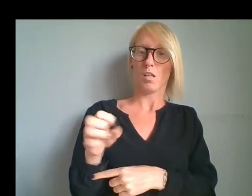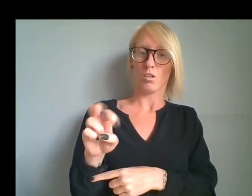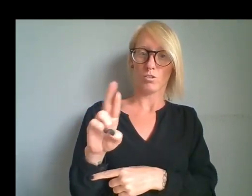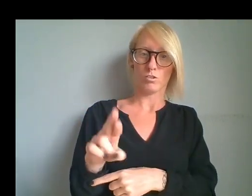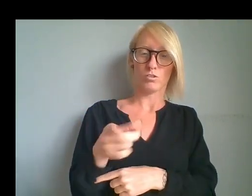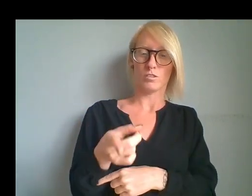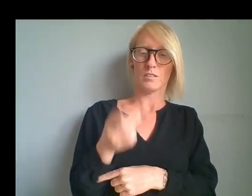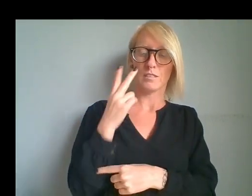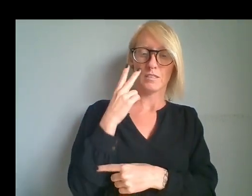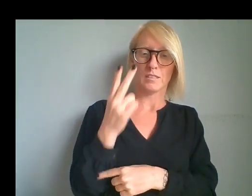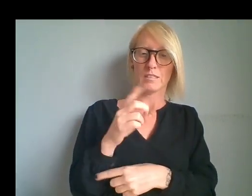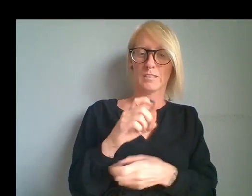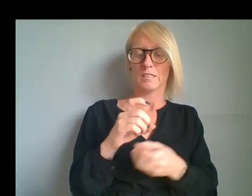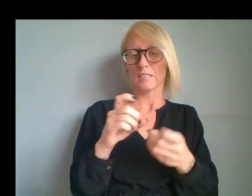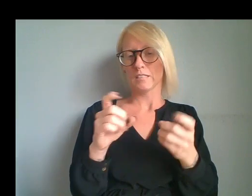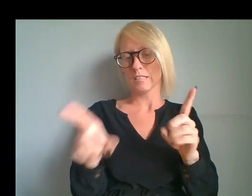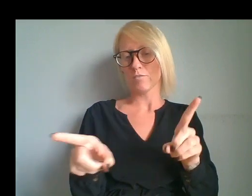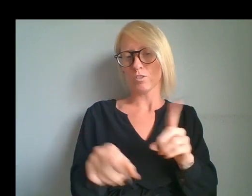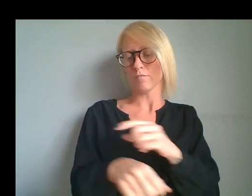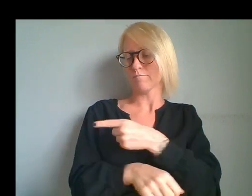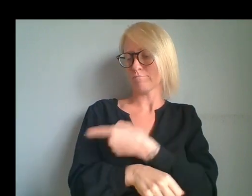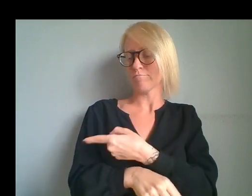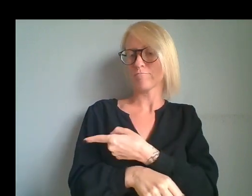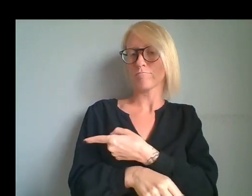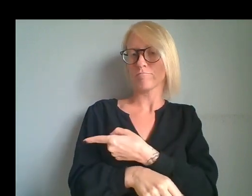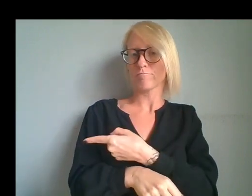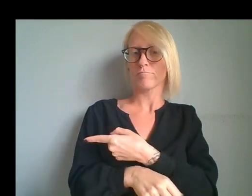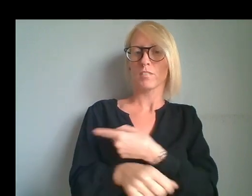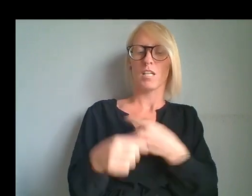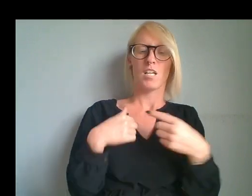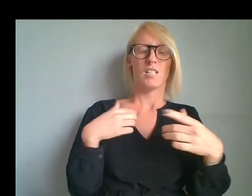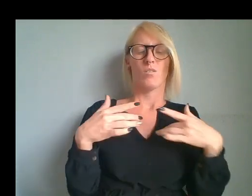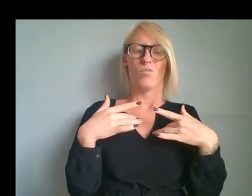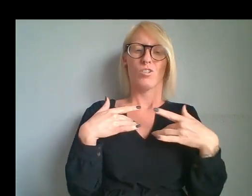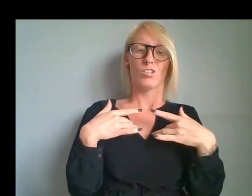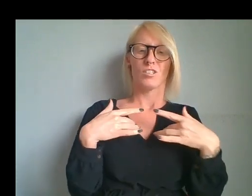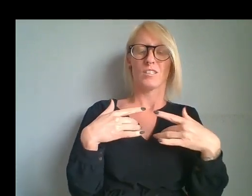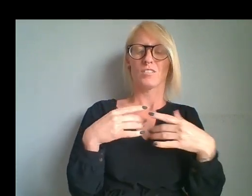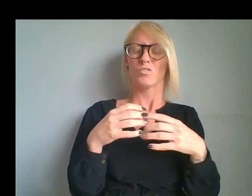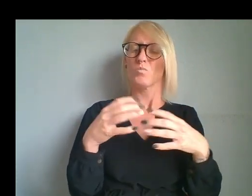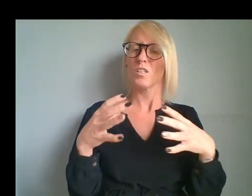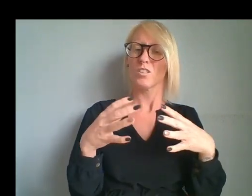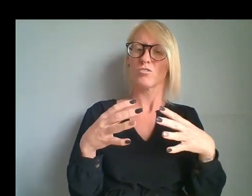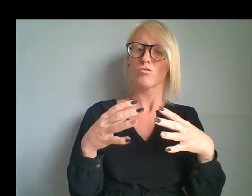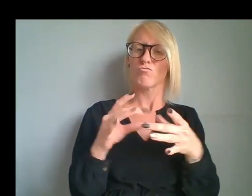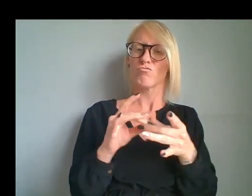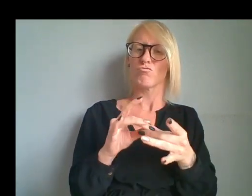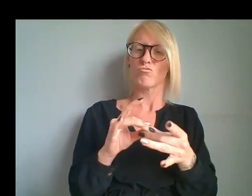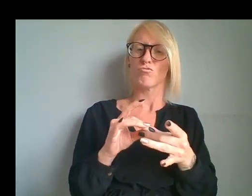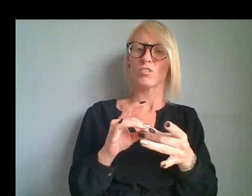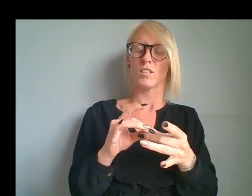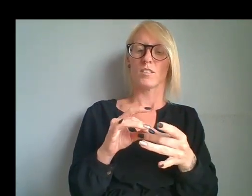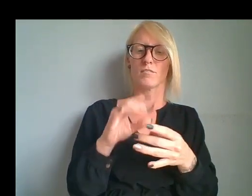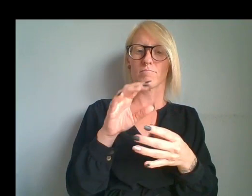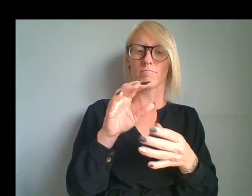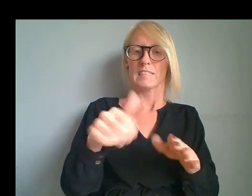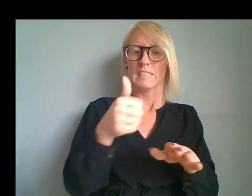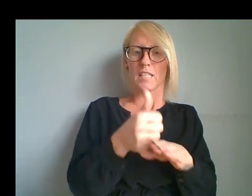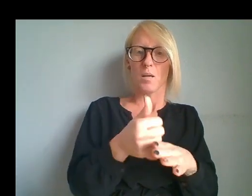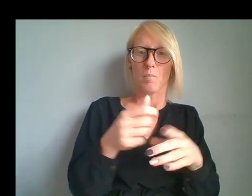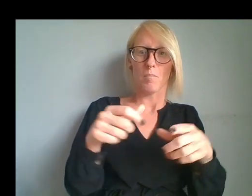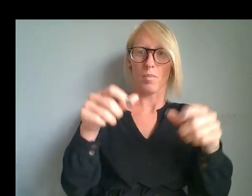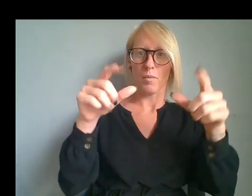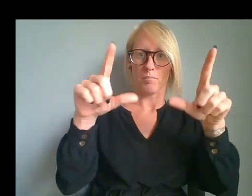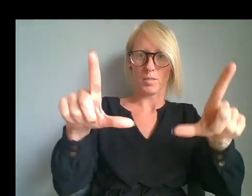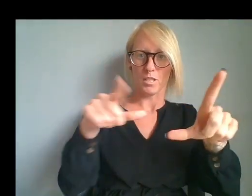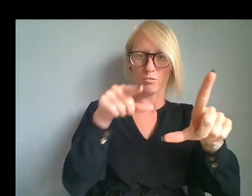different look than the Coastal Community Foundation. So that's why I wouldn't worry too much about using templates, is there's still some different things you can